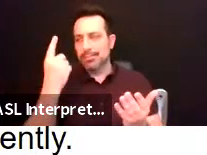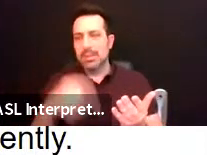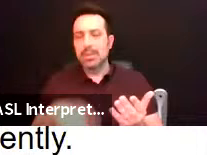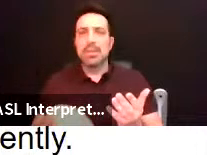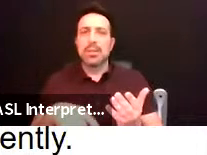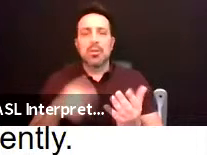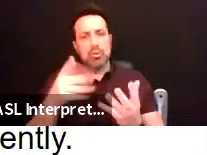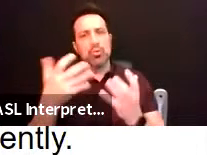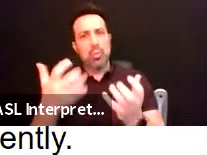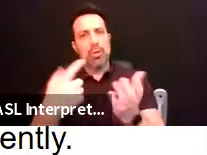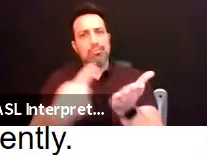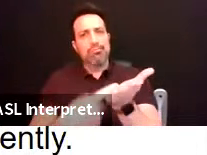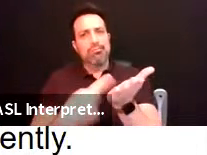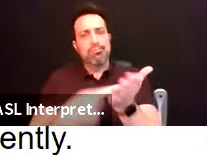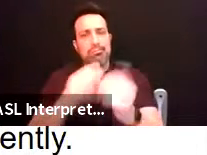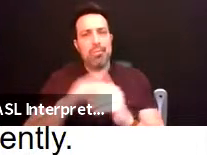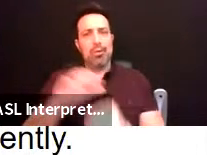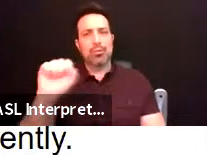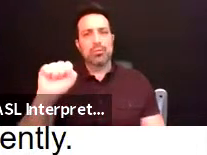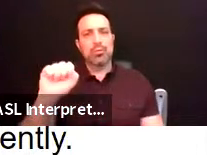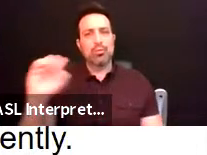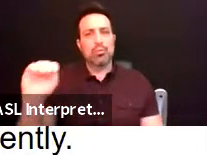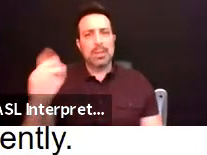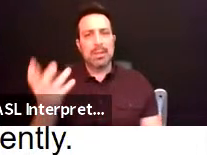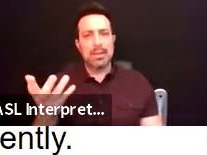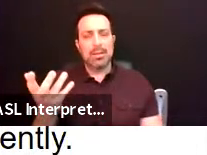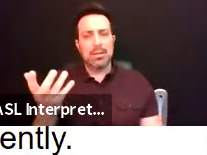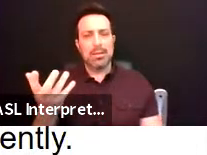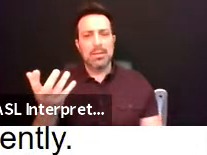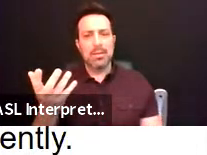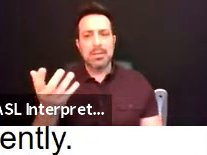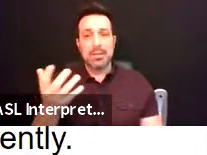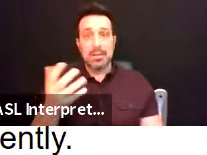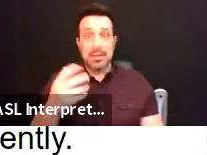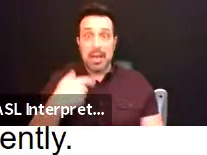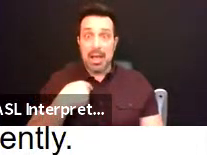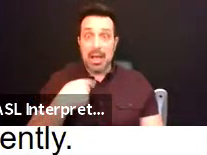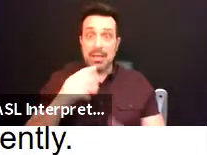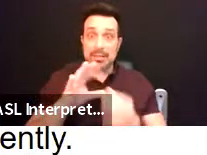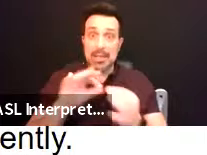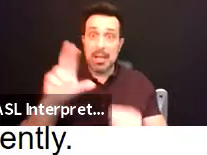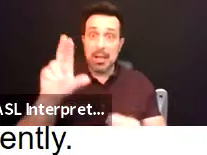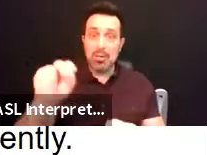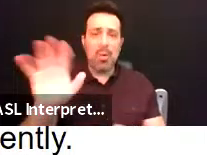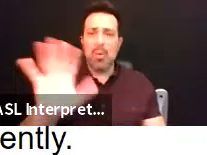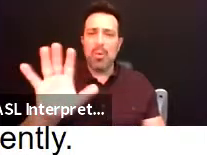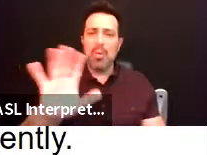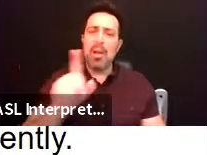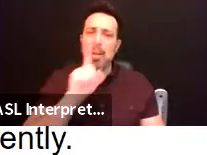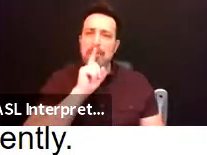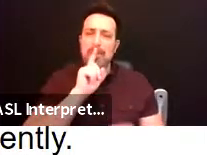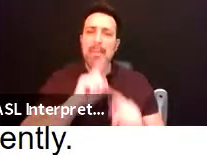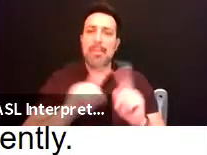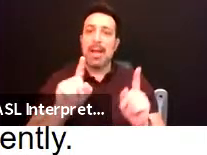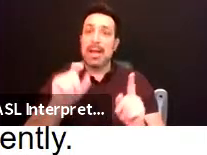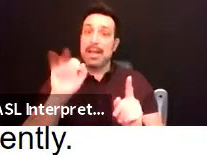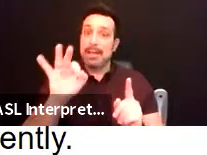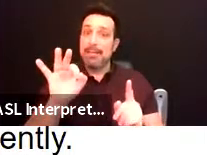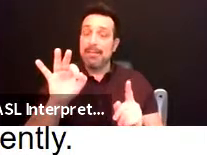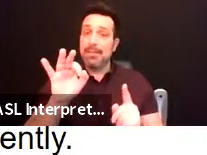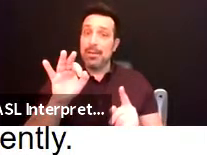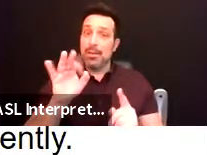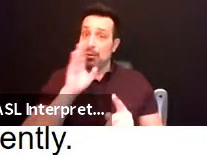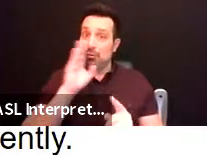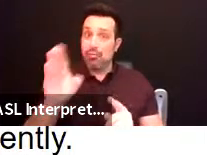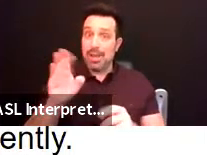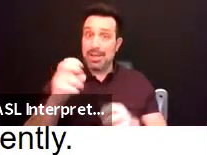you want to talk about it on social media. I am not saying you can't do that. It's only if a direct issue